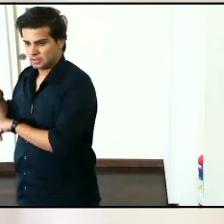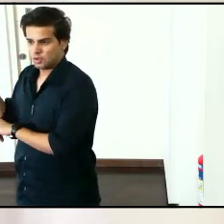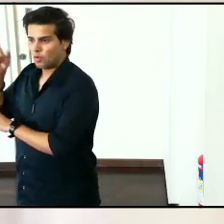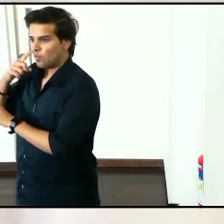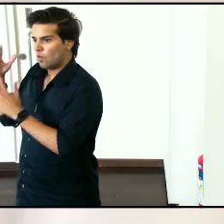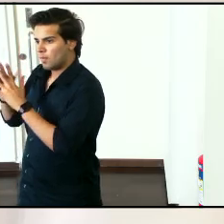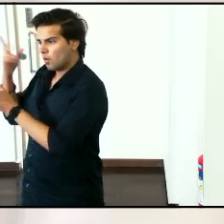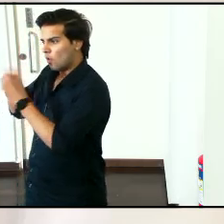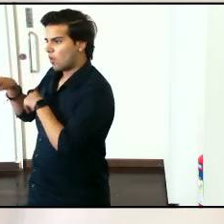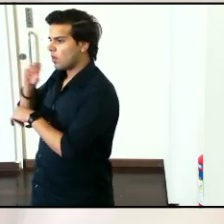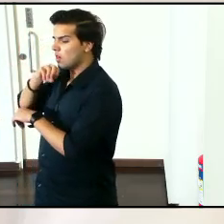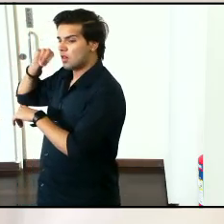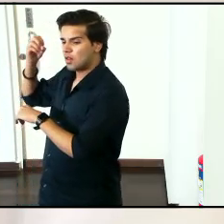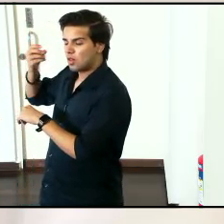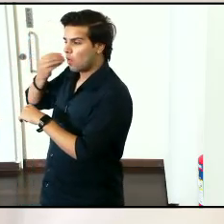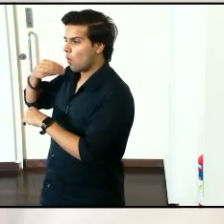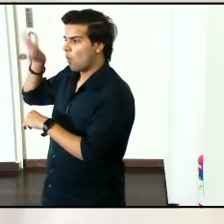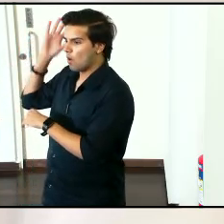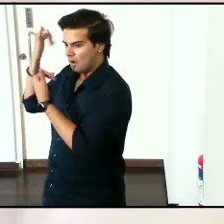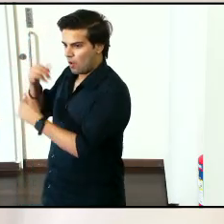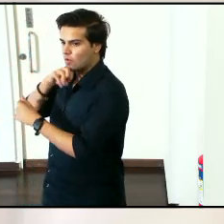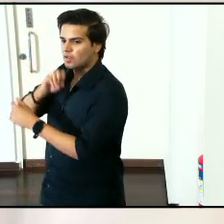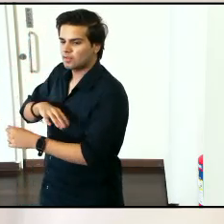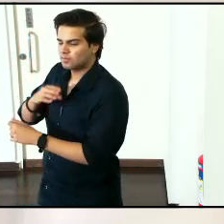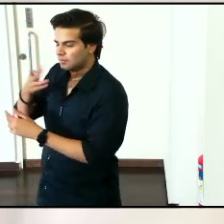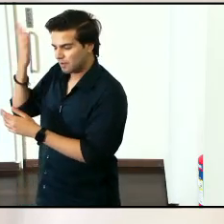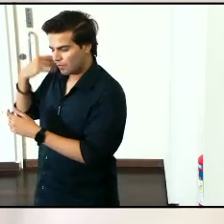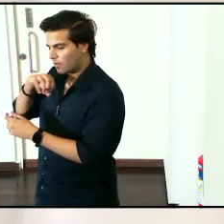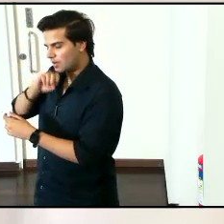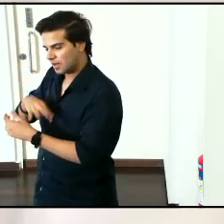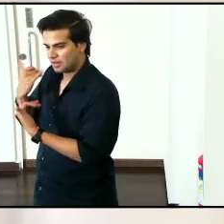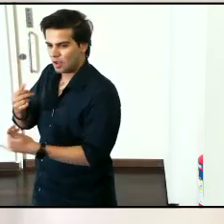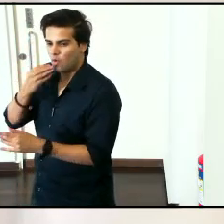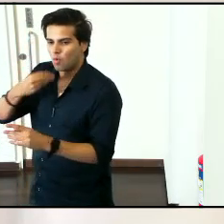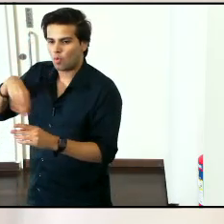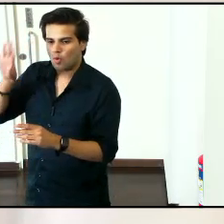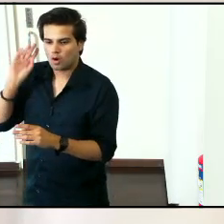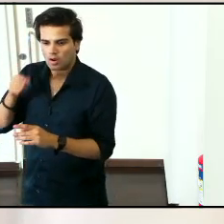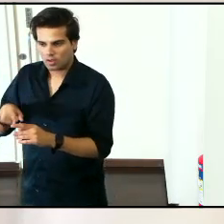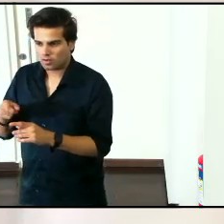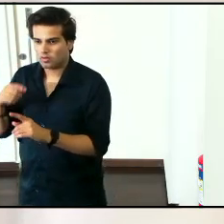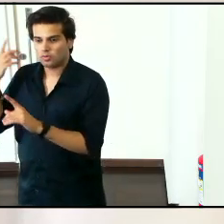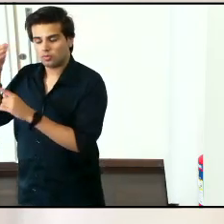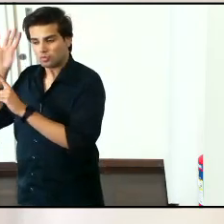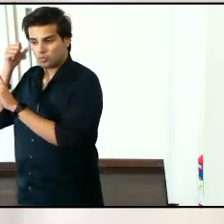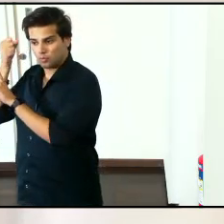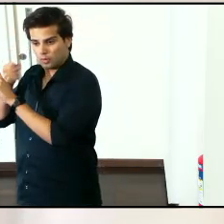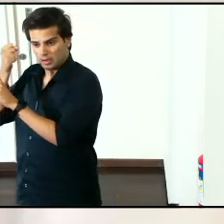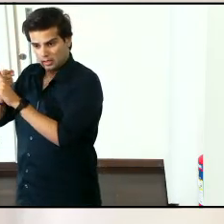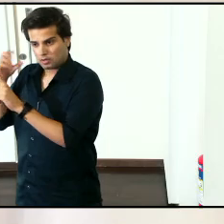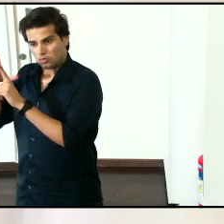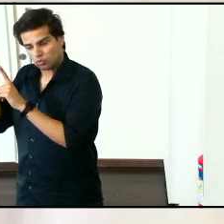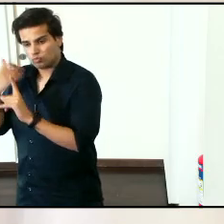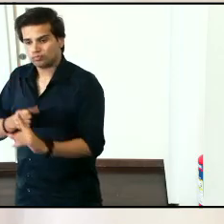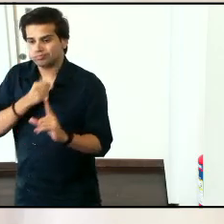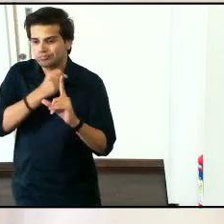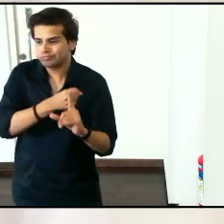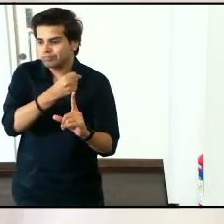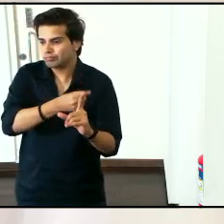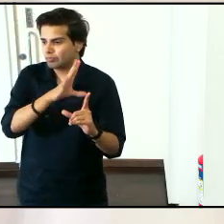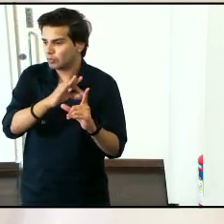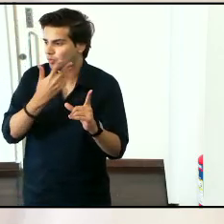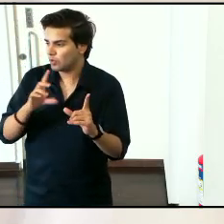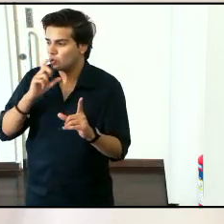older now, were very young then, right? So the young people have fought different kinds of battles. And